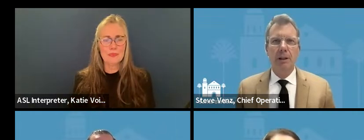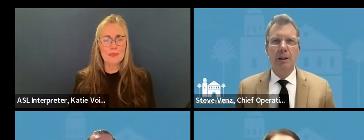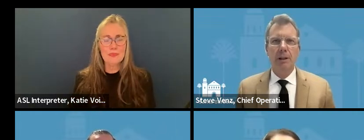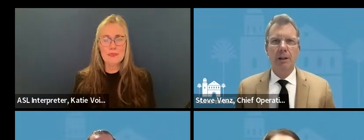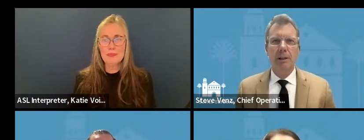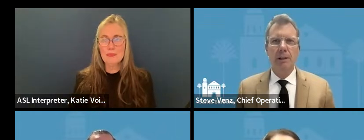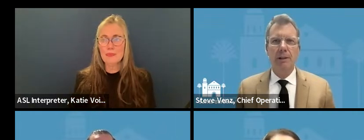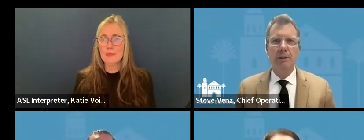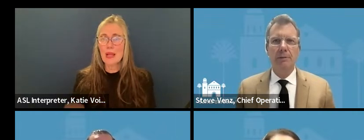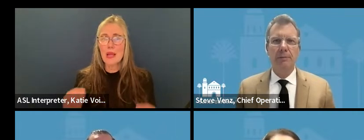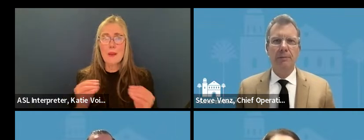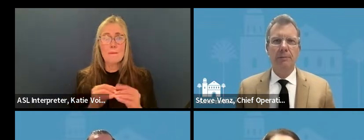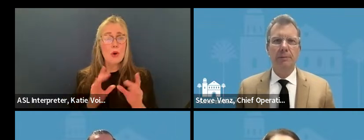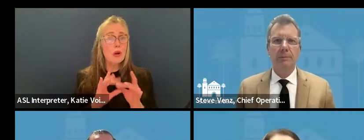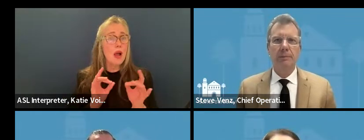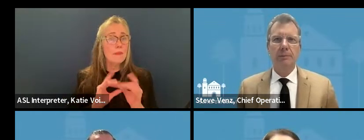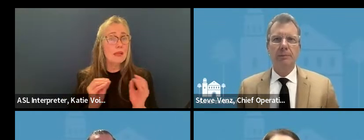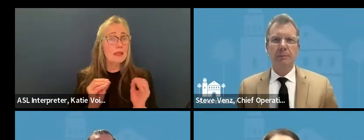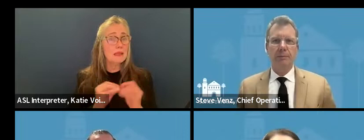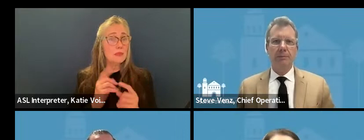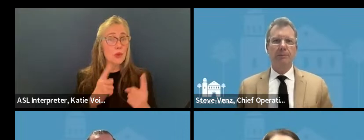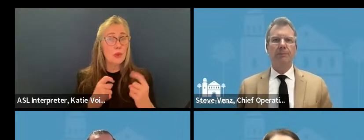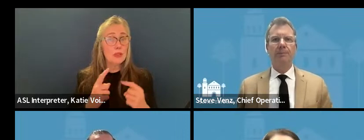Any other comments, board members, or questions?